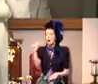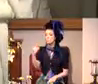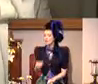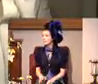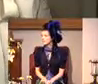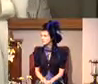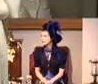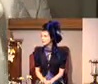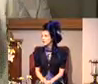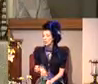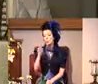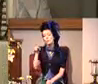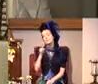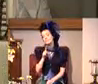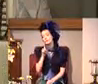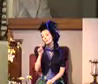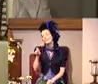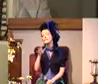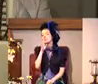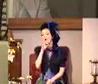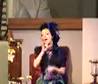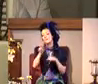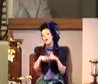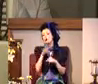you know, we got to talk about your wardrobe.